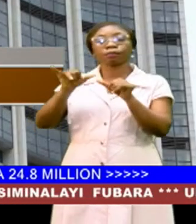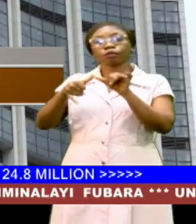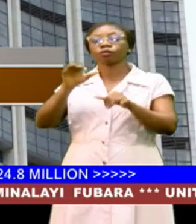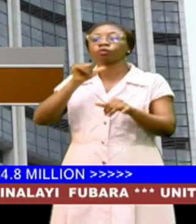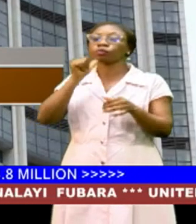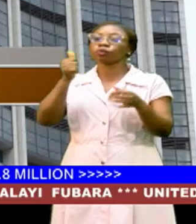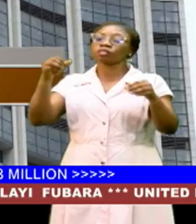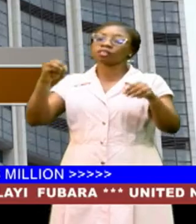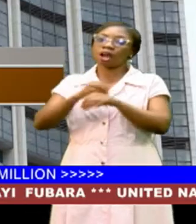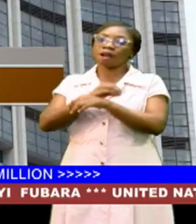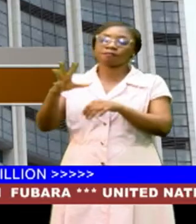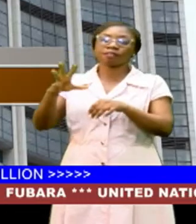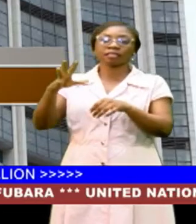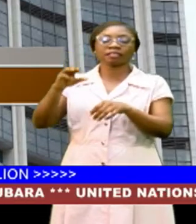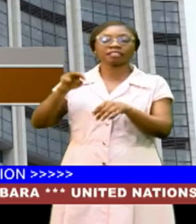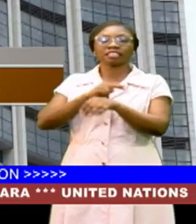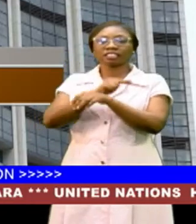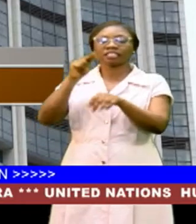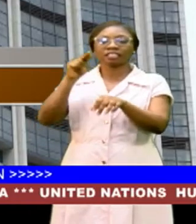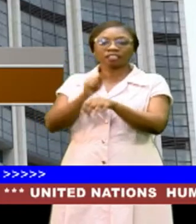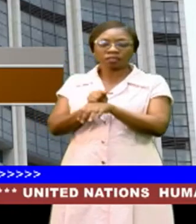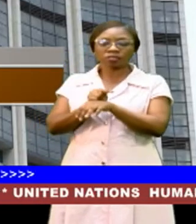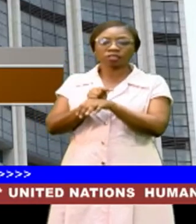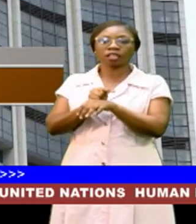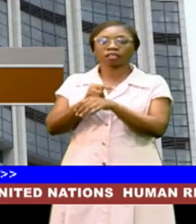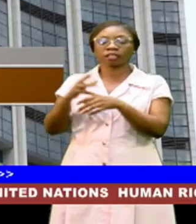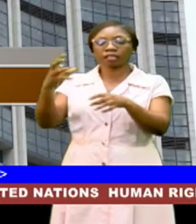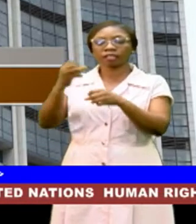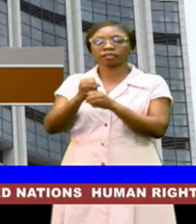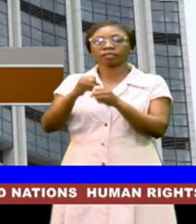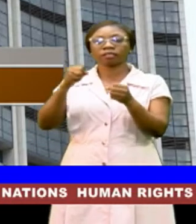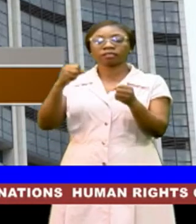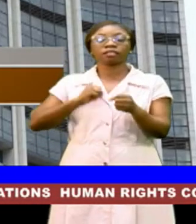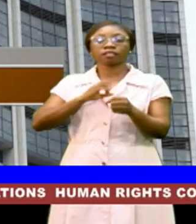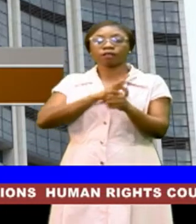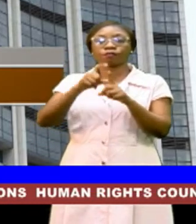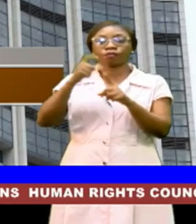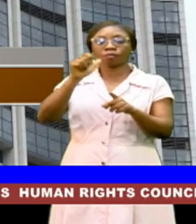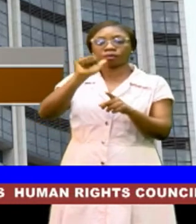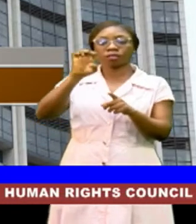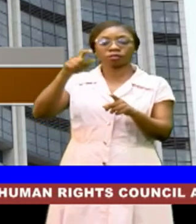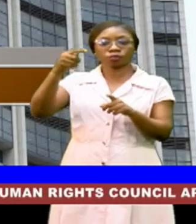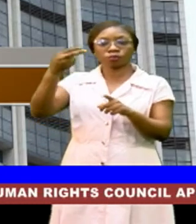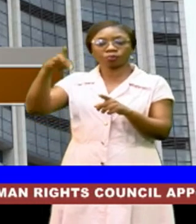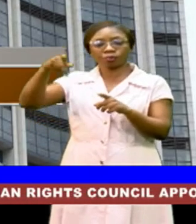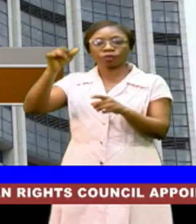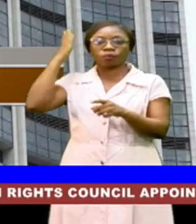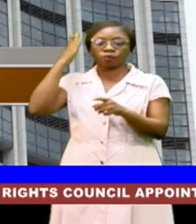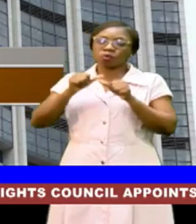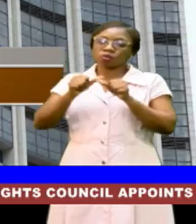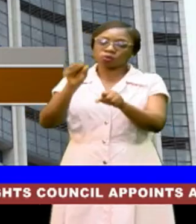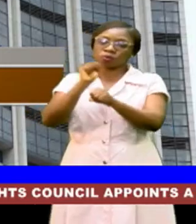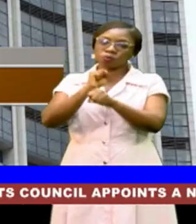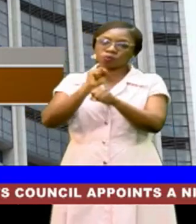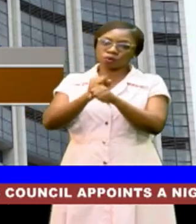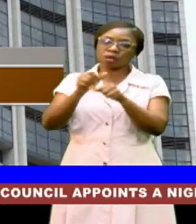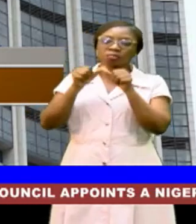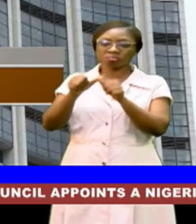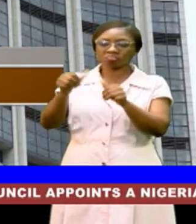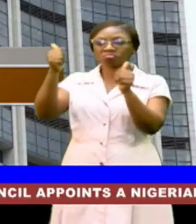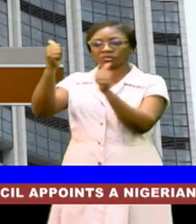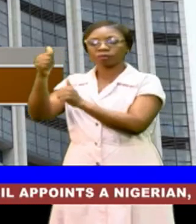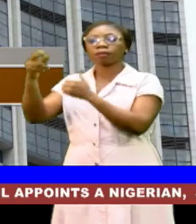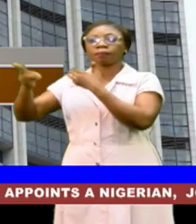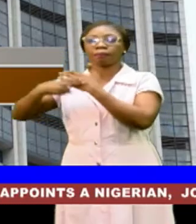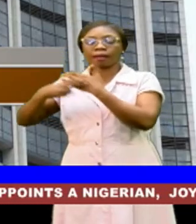affect nationally recruited staff from Ethiopia who will continue their work and remain in the full employment of the bank. The